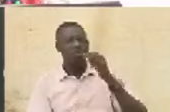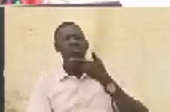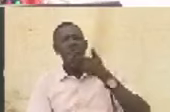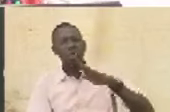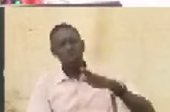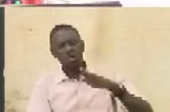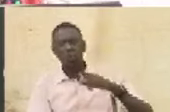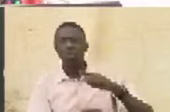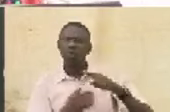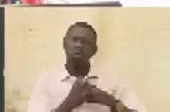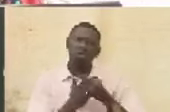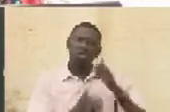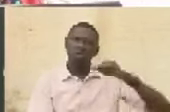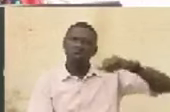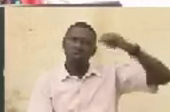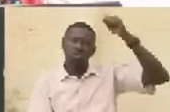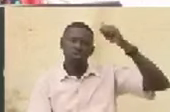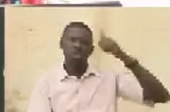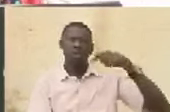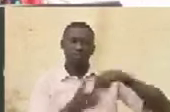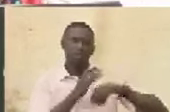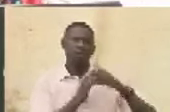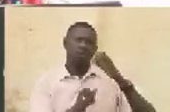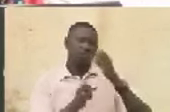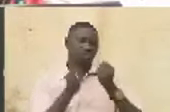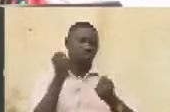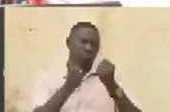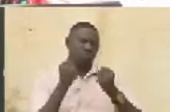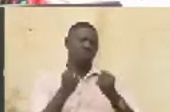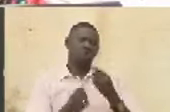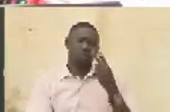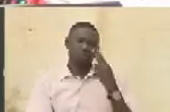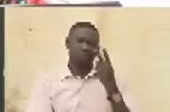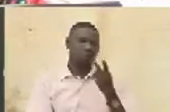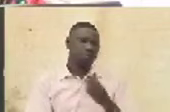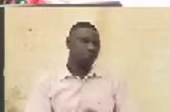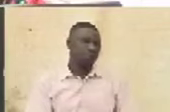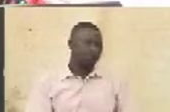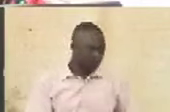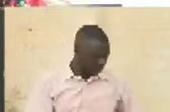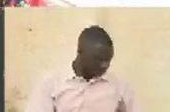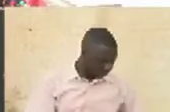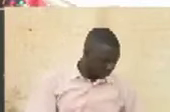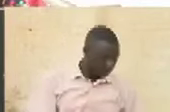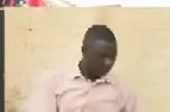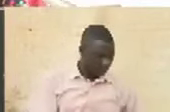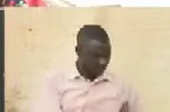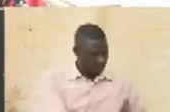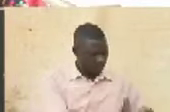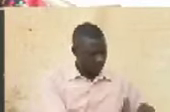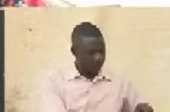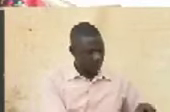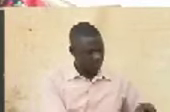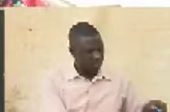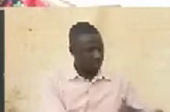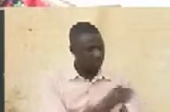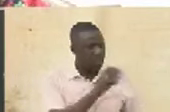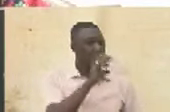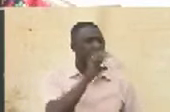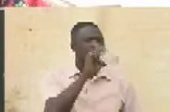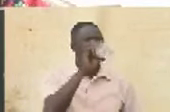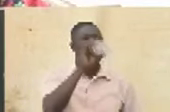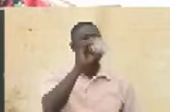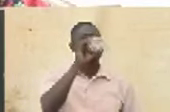older in that vehicle? Aku fay sa fono nya tu mondo atalo alon ne ite ite la sanji sangol lon sa wulu sangol lon ne be sanji